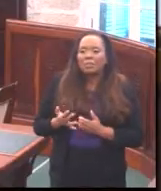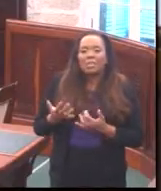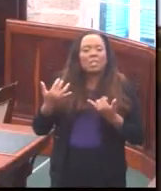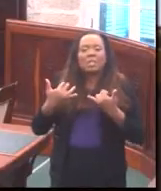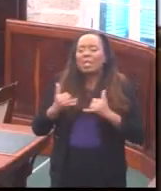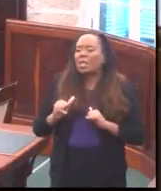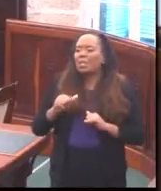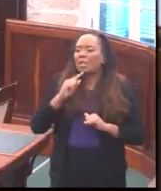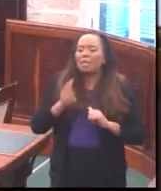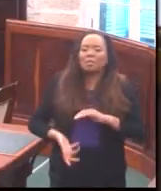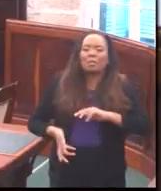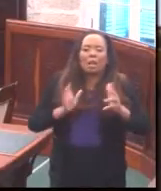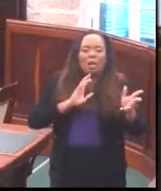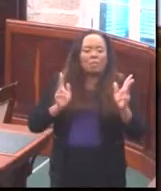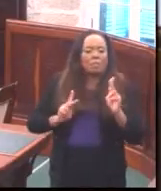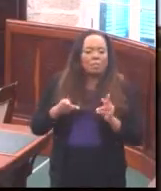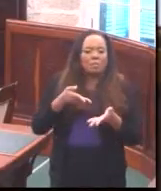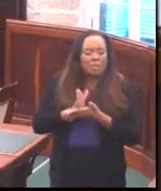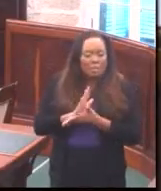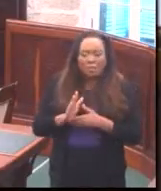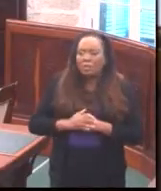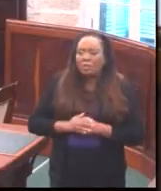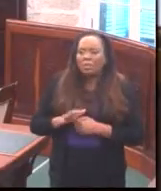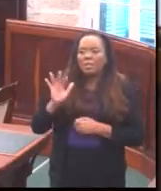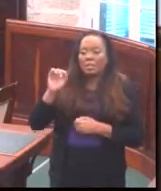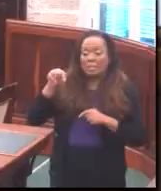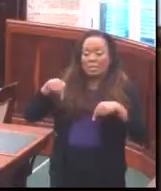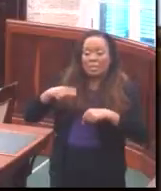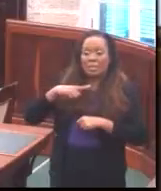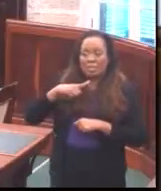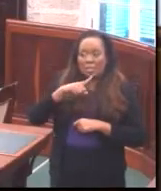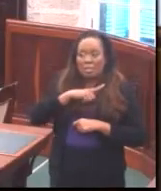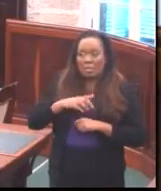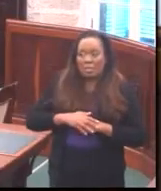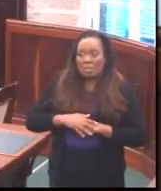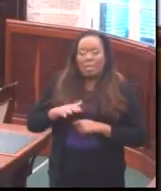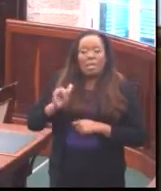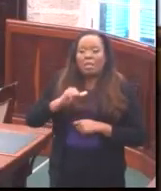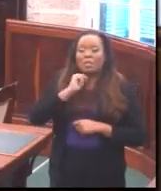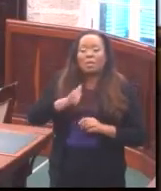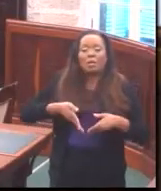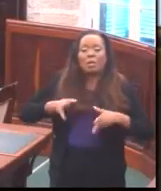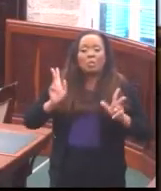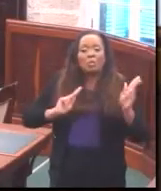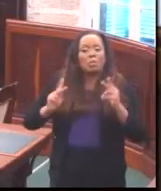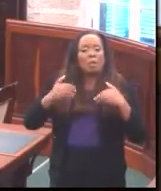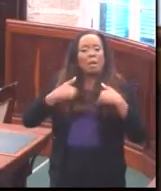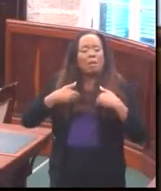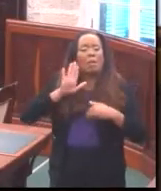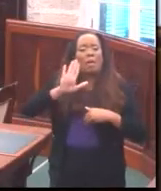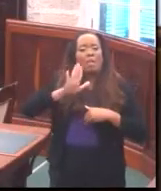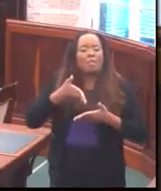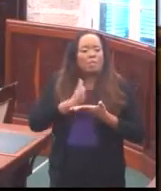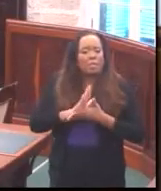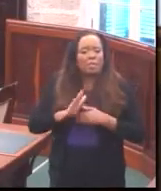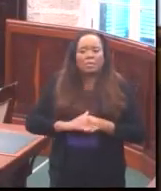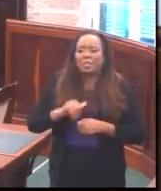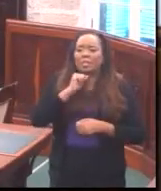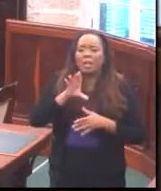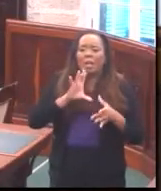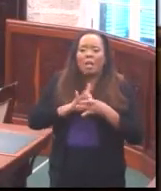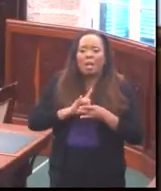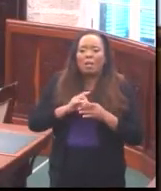of legislation. And this is one such piece of legislation that tramples on the rights of people. It is unconstitutional. Section